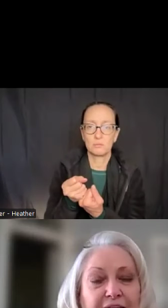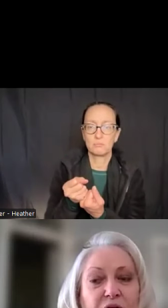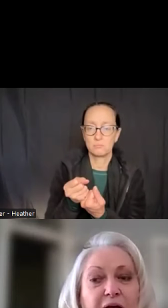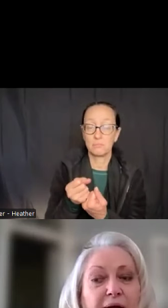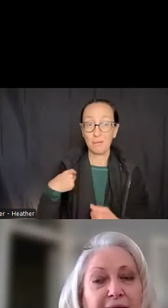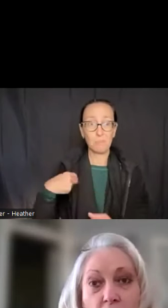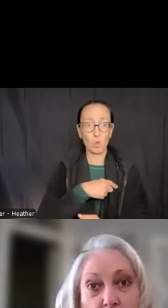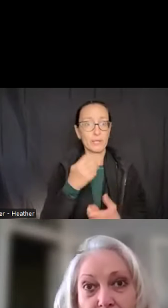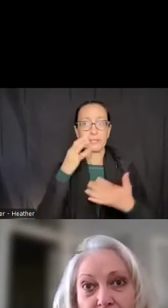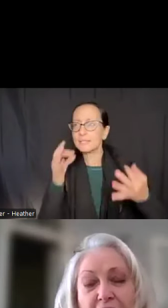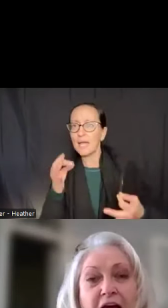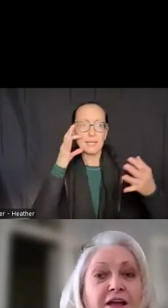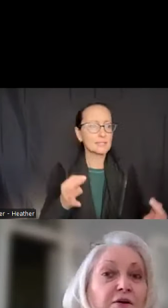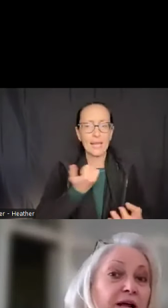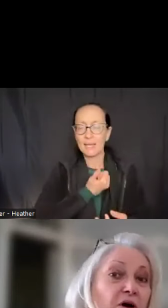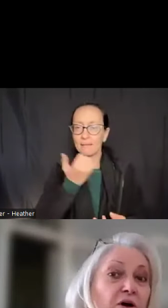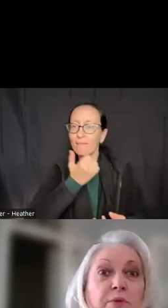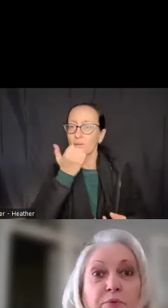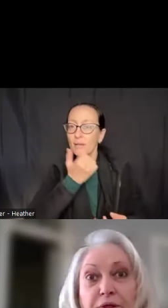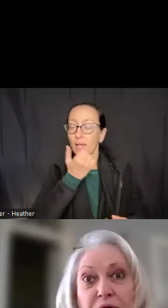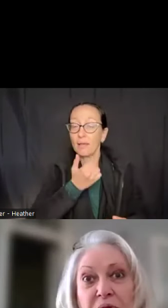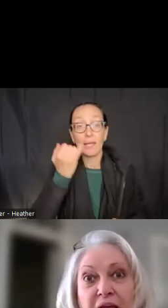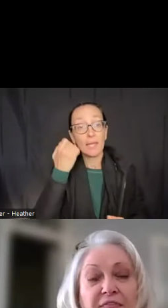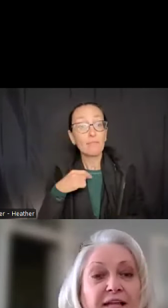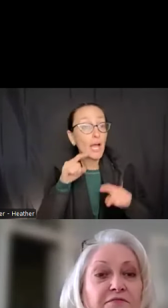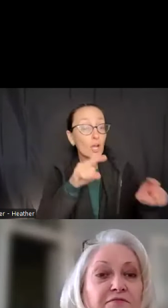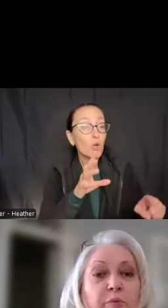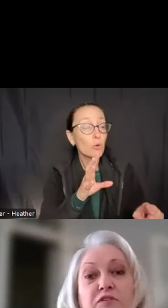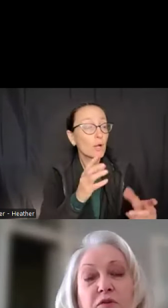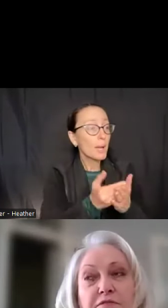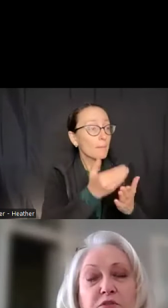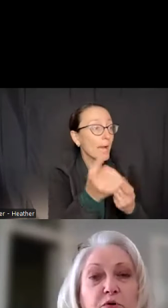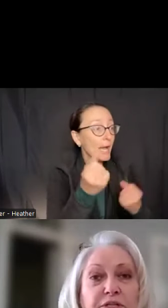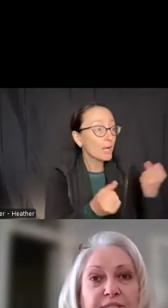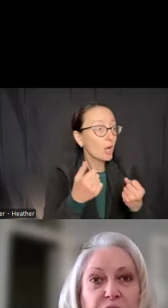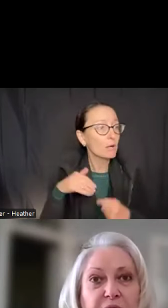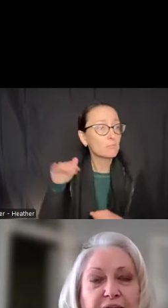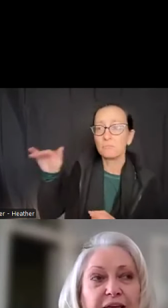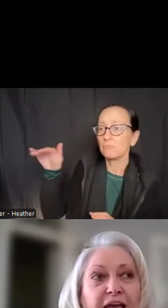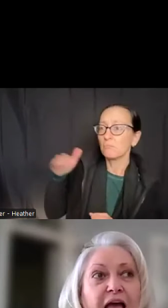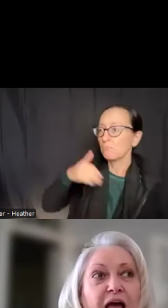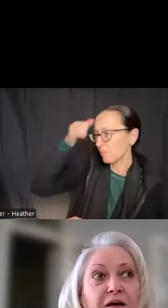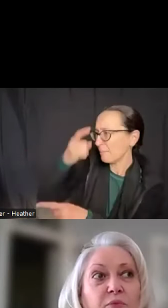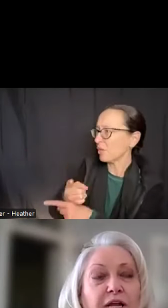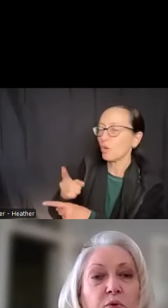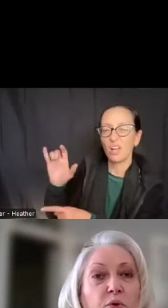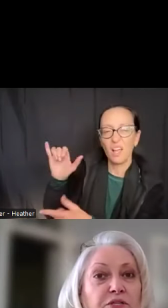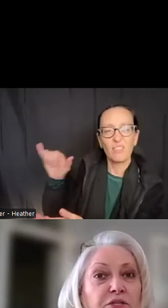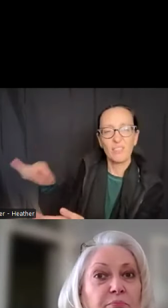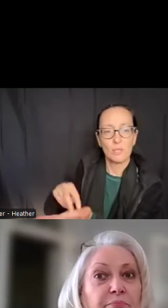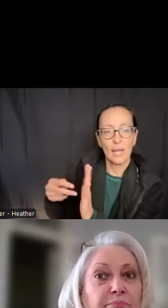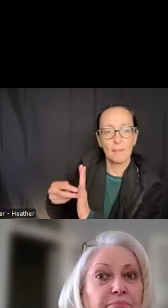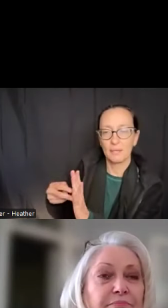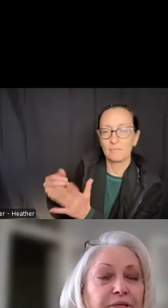every day. You know, when I buy a car, I go and I talk to my brother. That's a form of supported decision making. When I'm